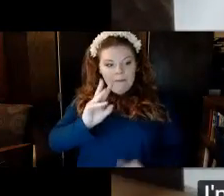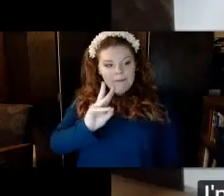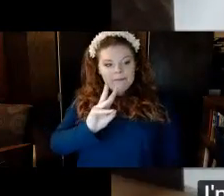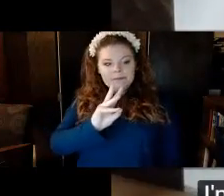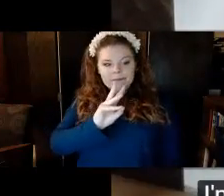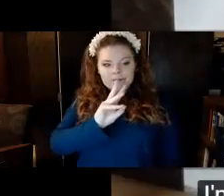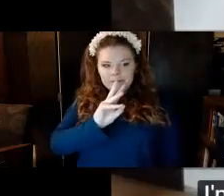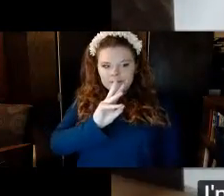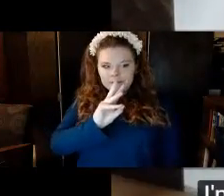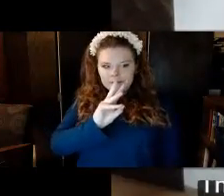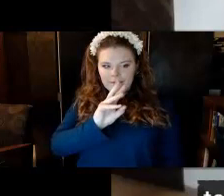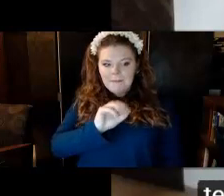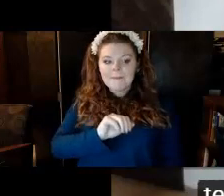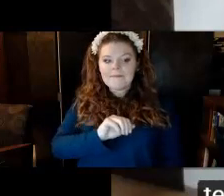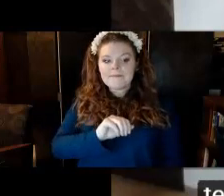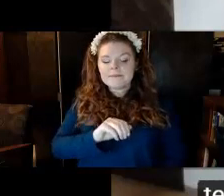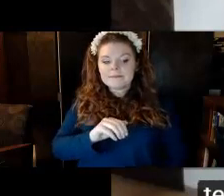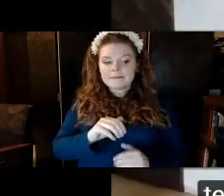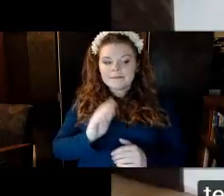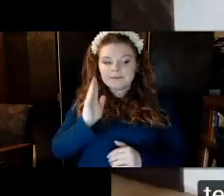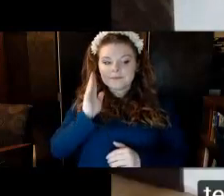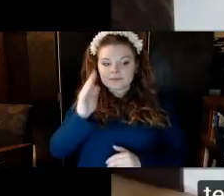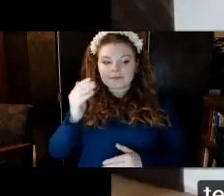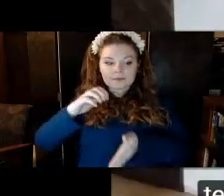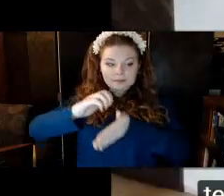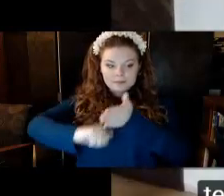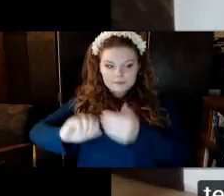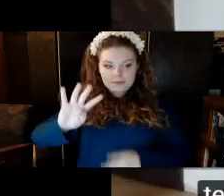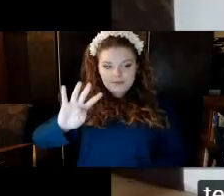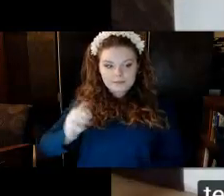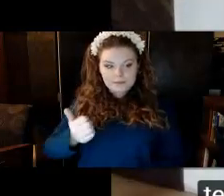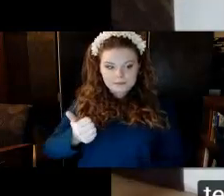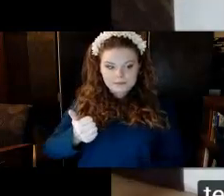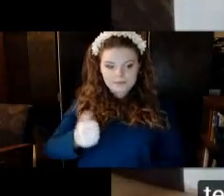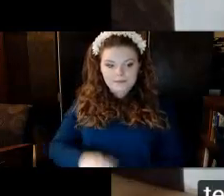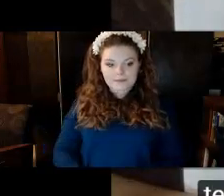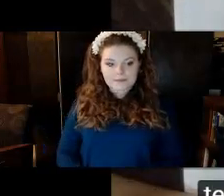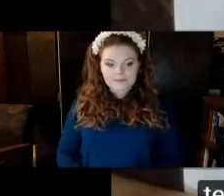6. Then I have minus 4/10.